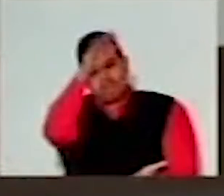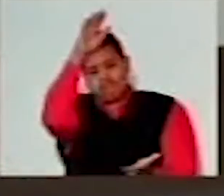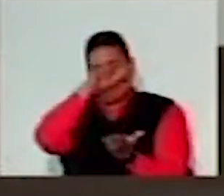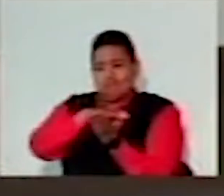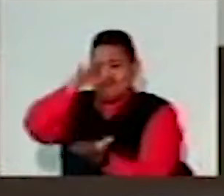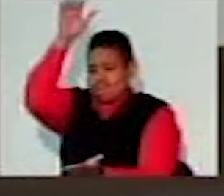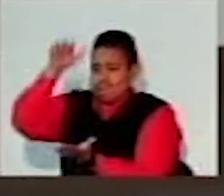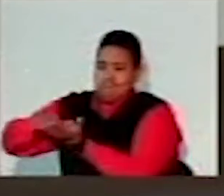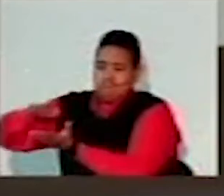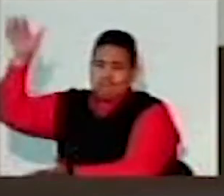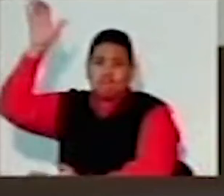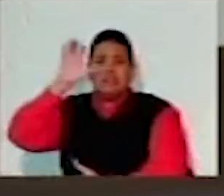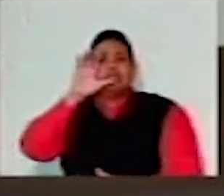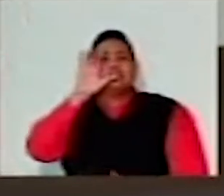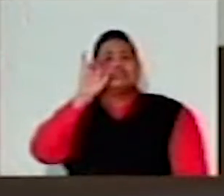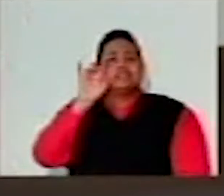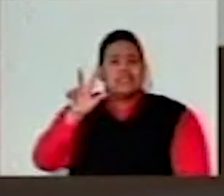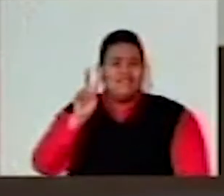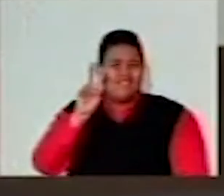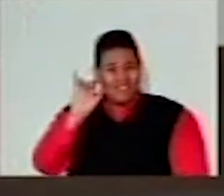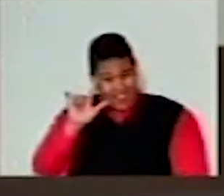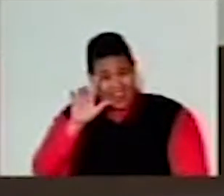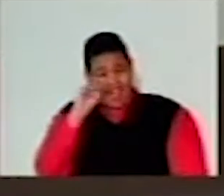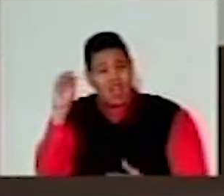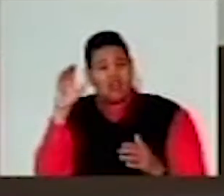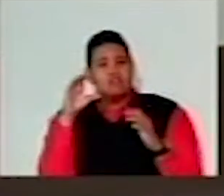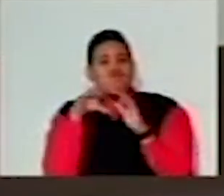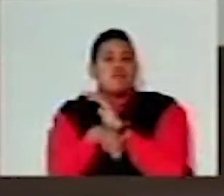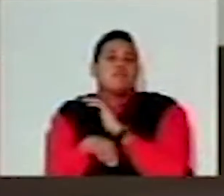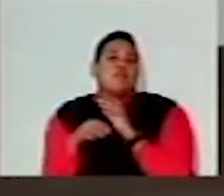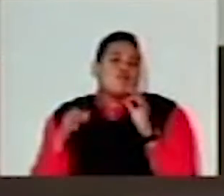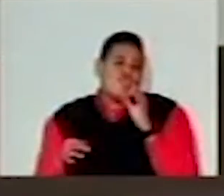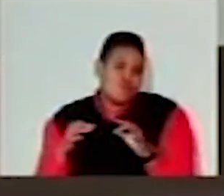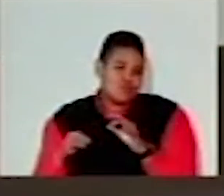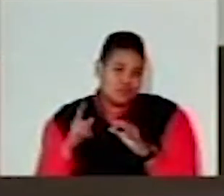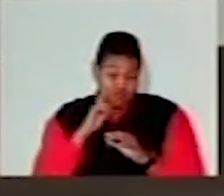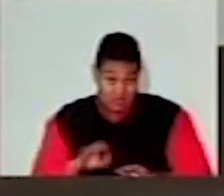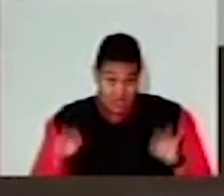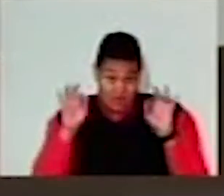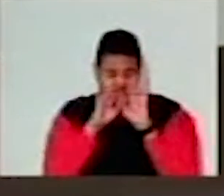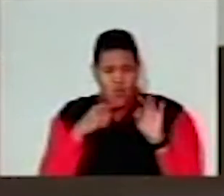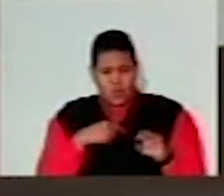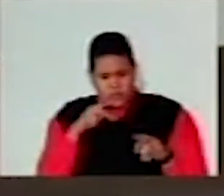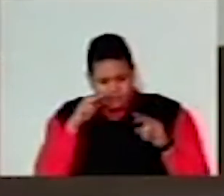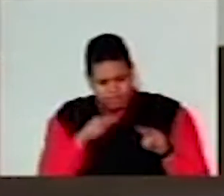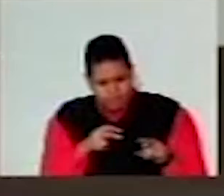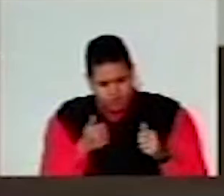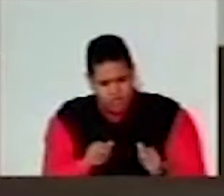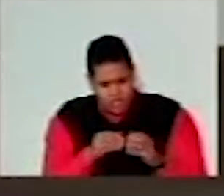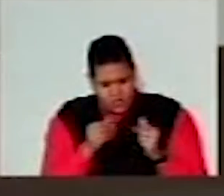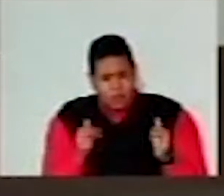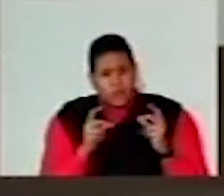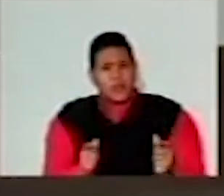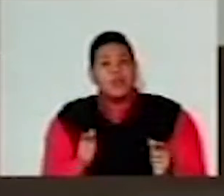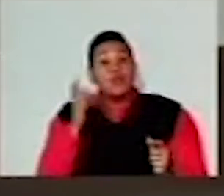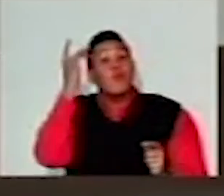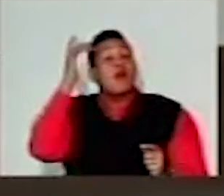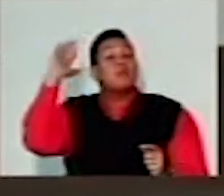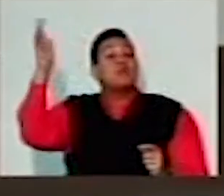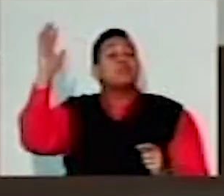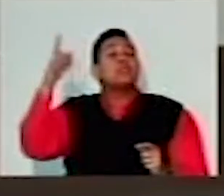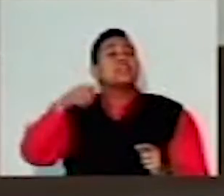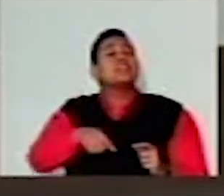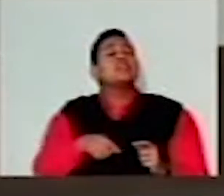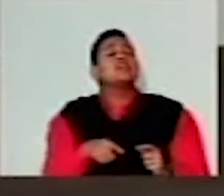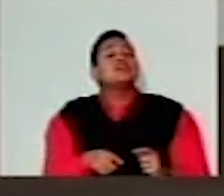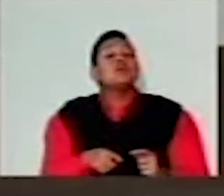civil and the criminal jurisdictions, and it is important that we attend to them urgently. Because, Mr. Speaker, this